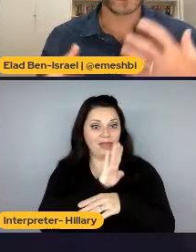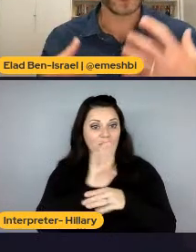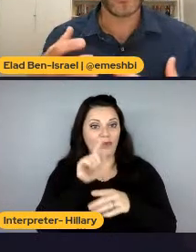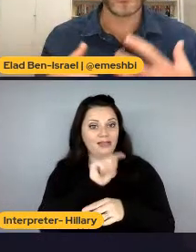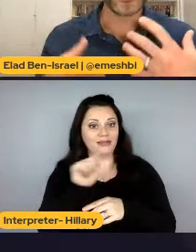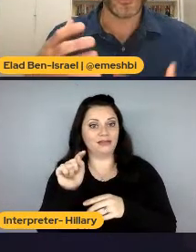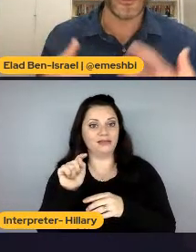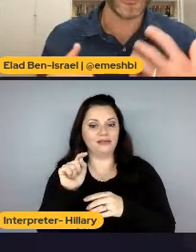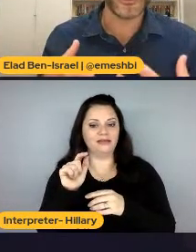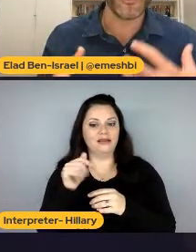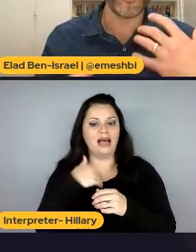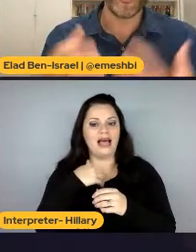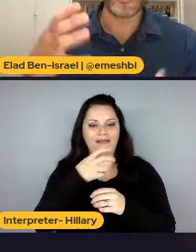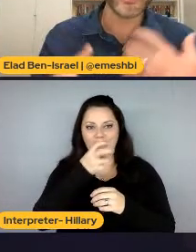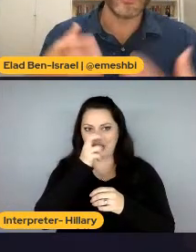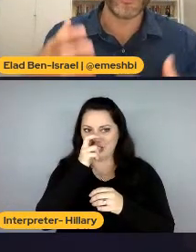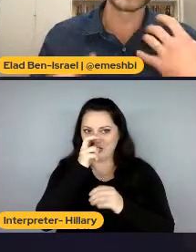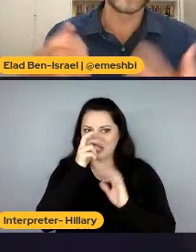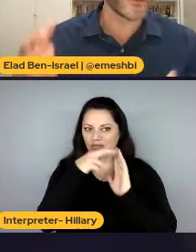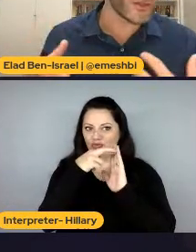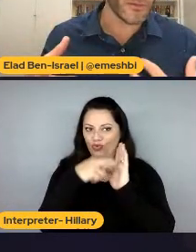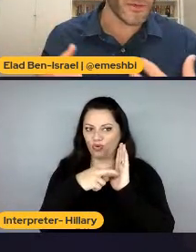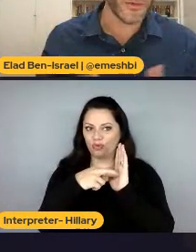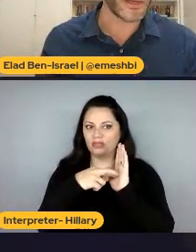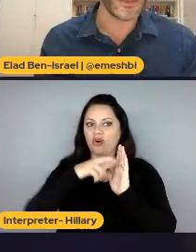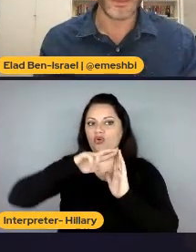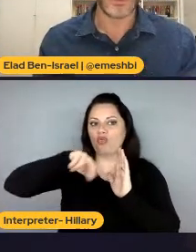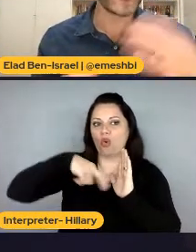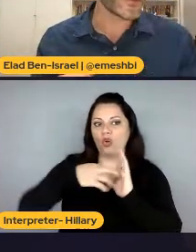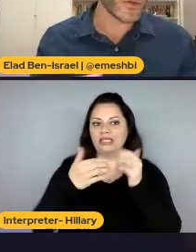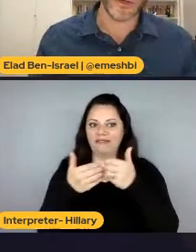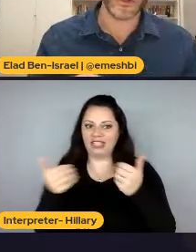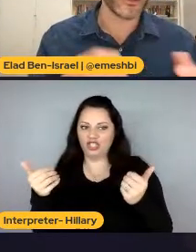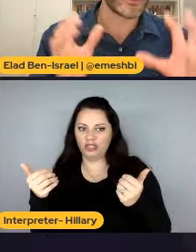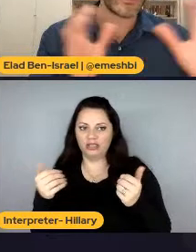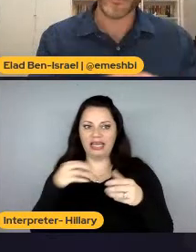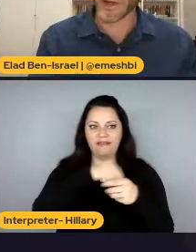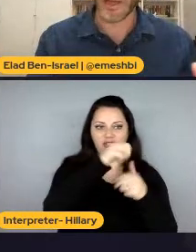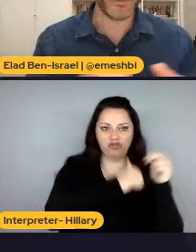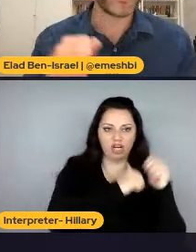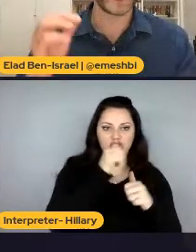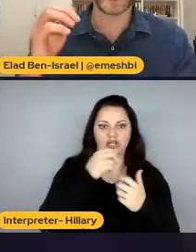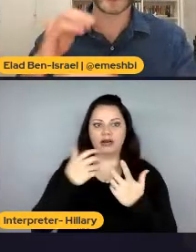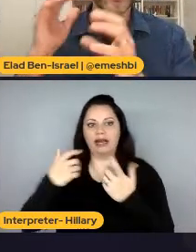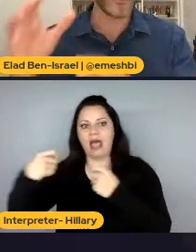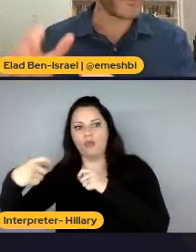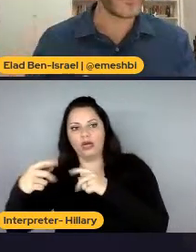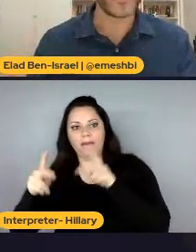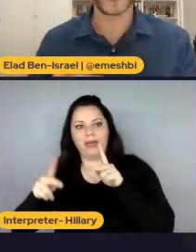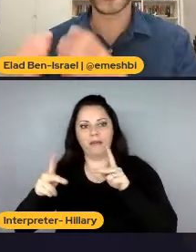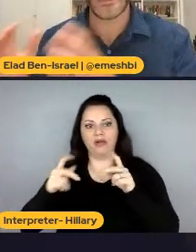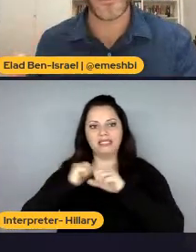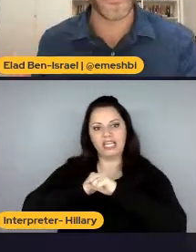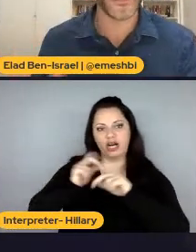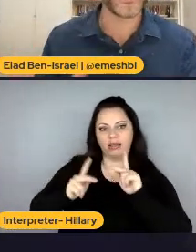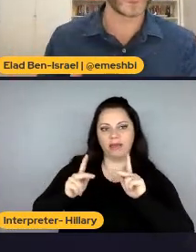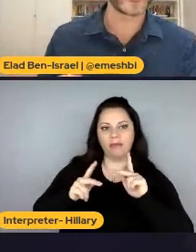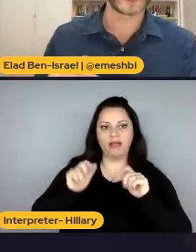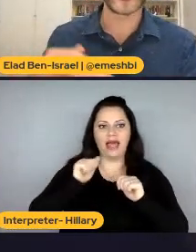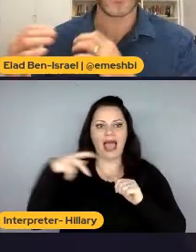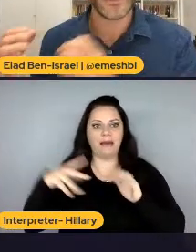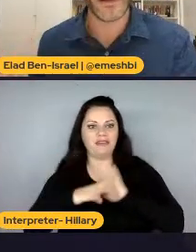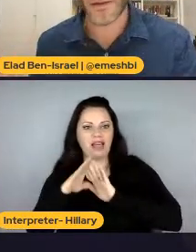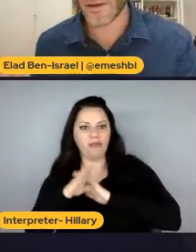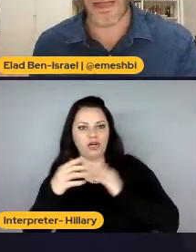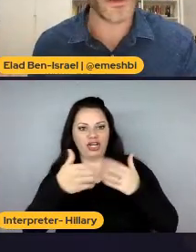a stricter role division between infrastructure or networking people and security people and app